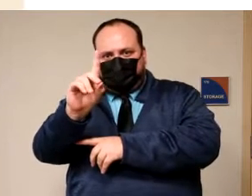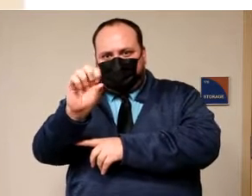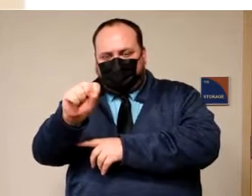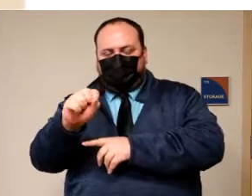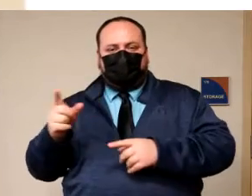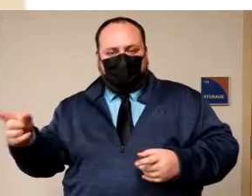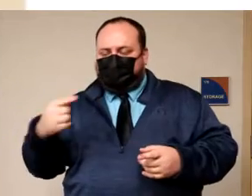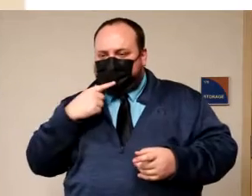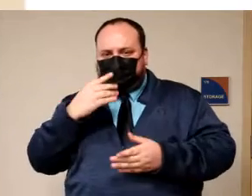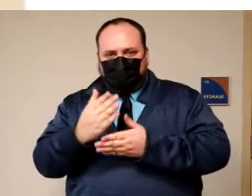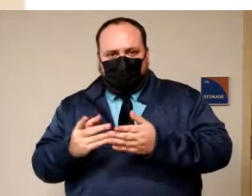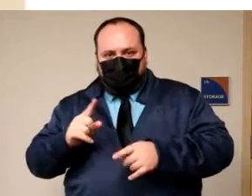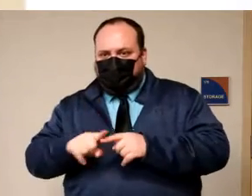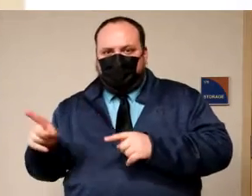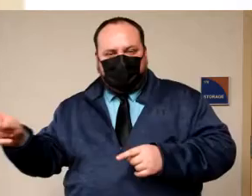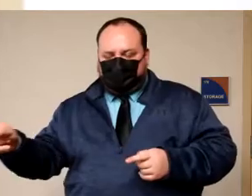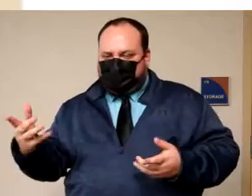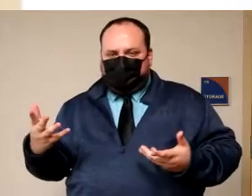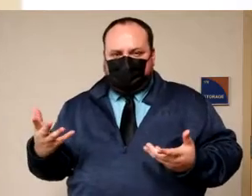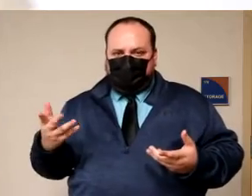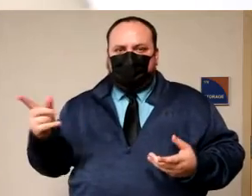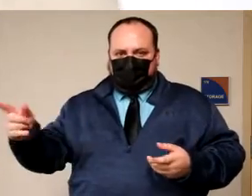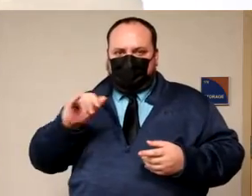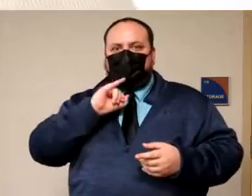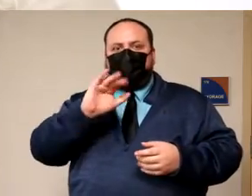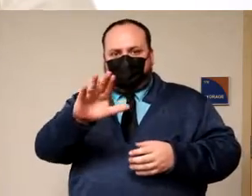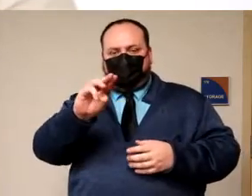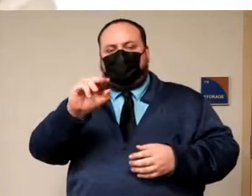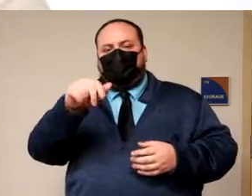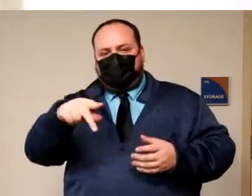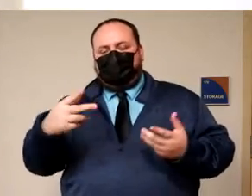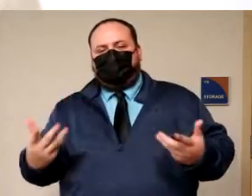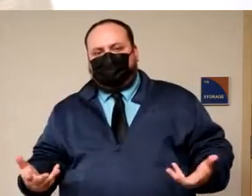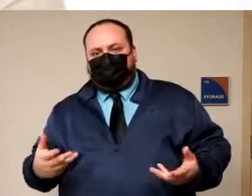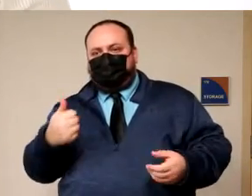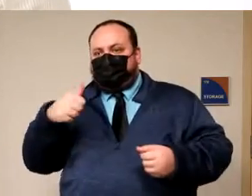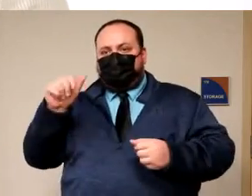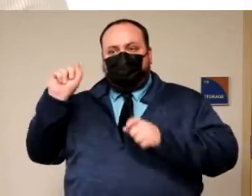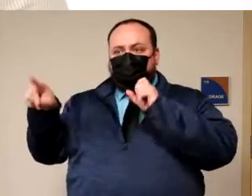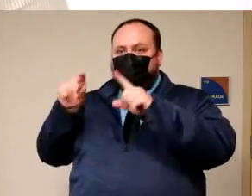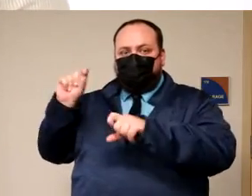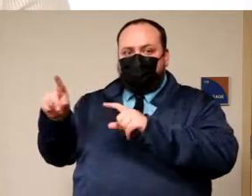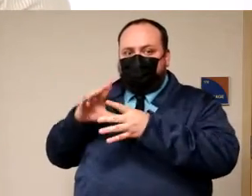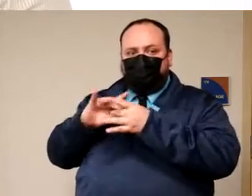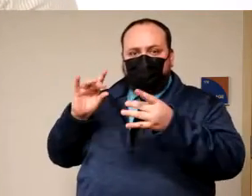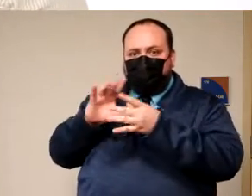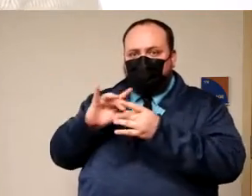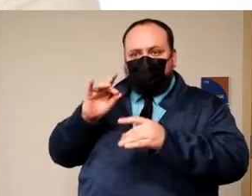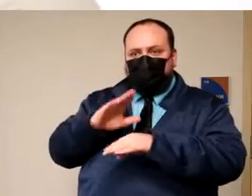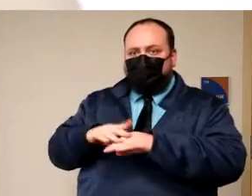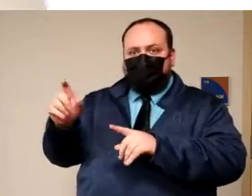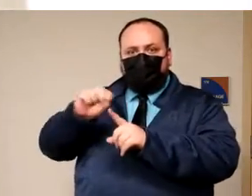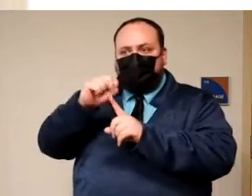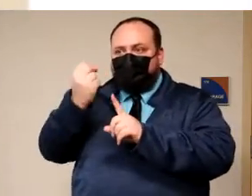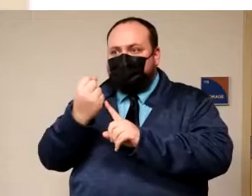But still overall, this is a map. Any questions or comments on scenario 2?